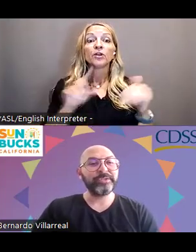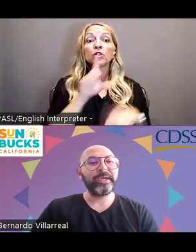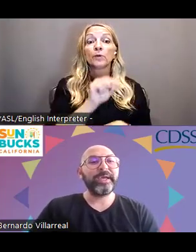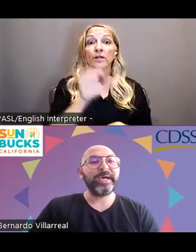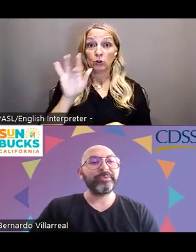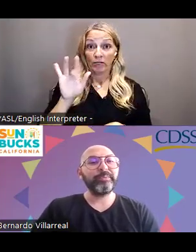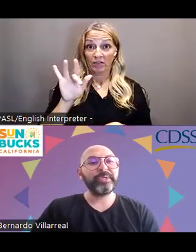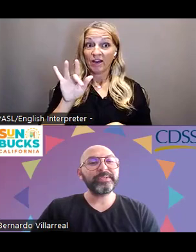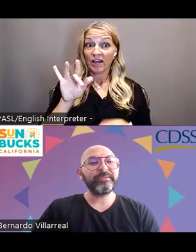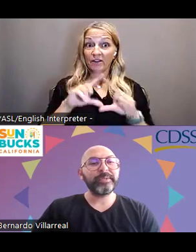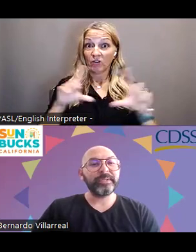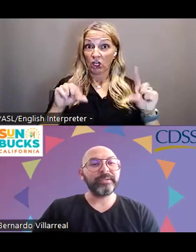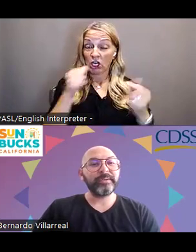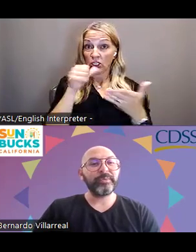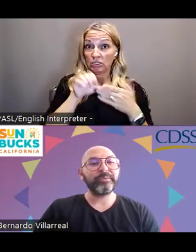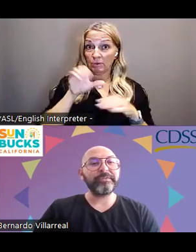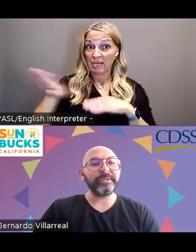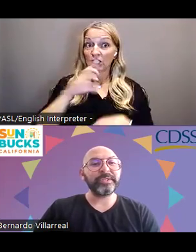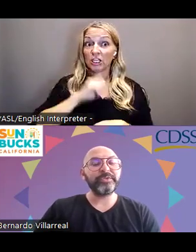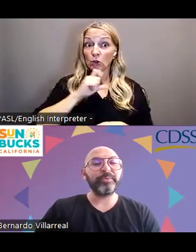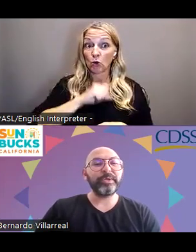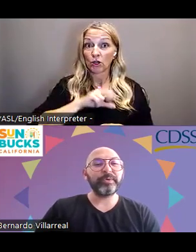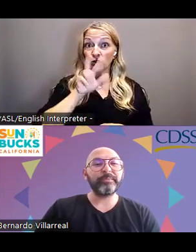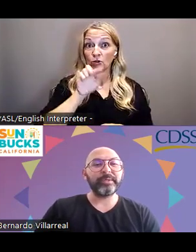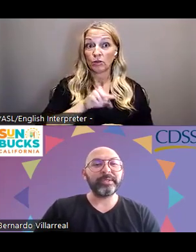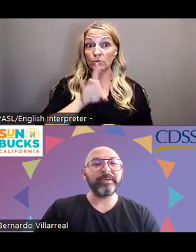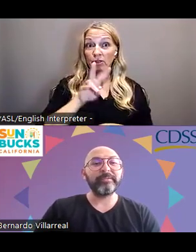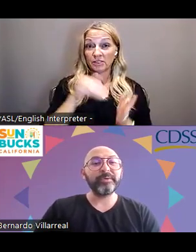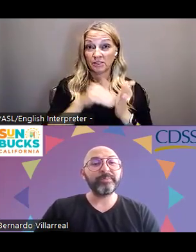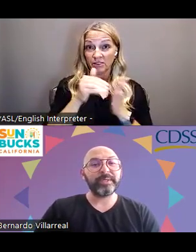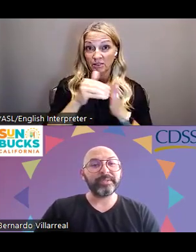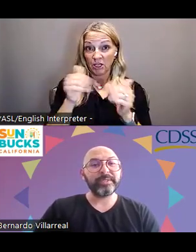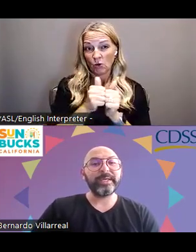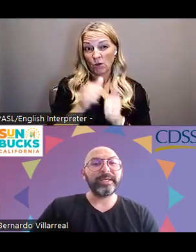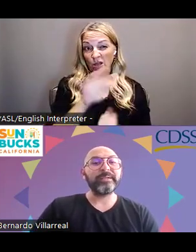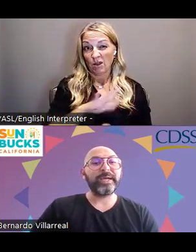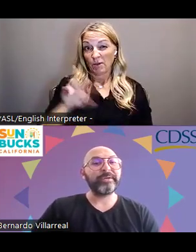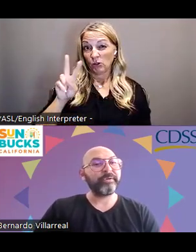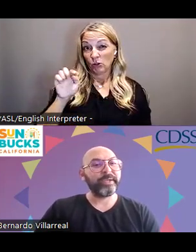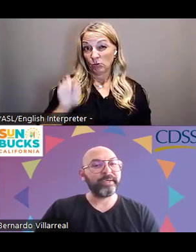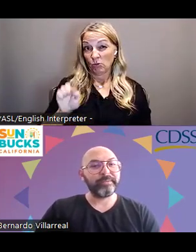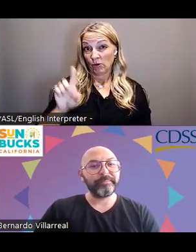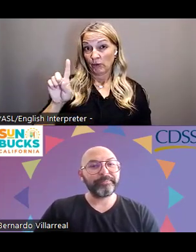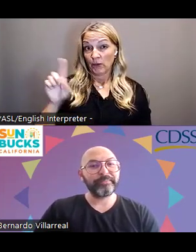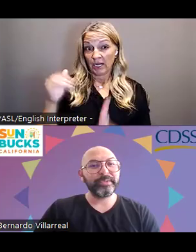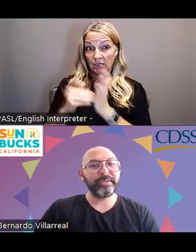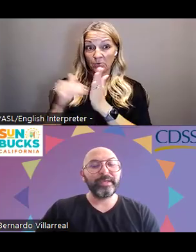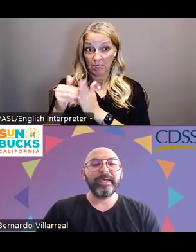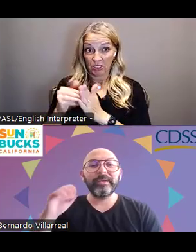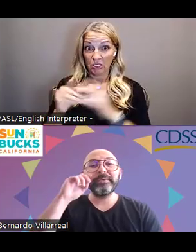in orange at 3.7 million, with roughly 2.1 million of those pinned in the lighter